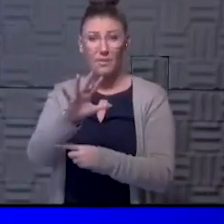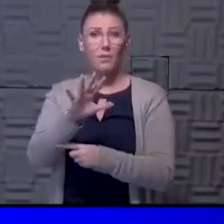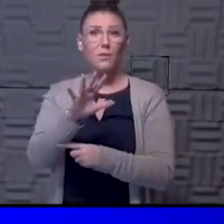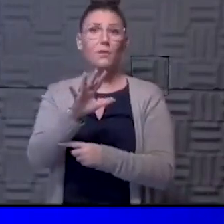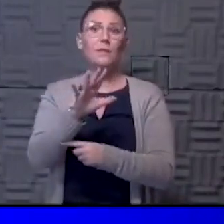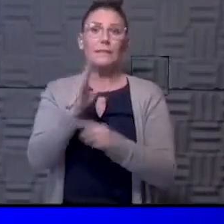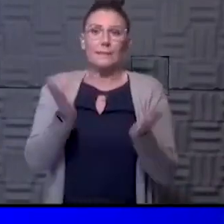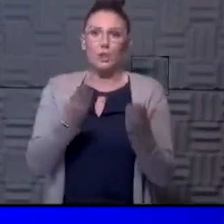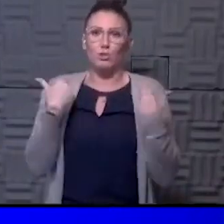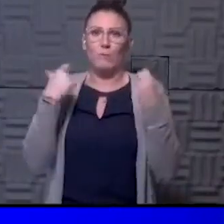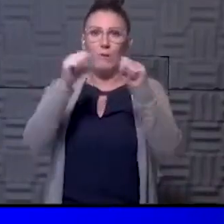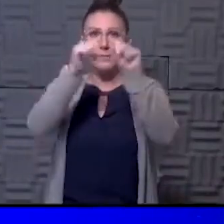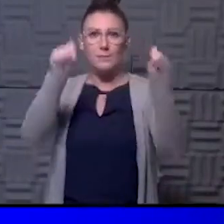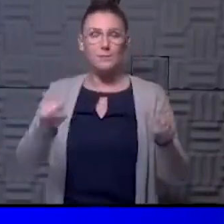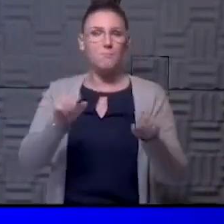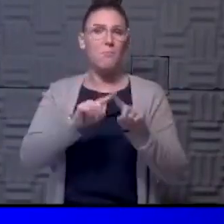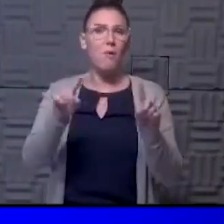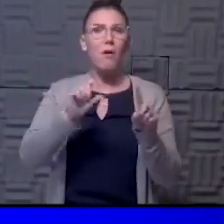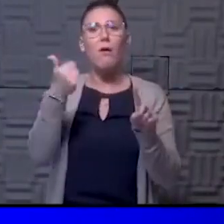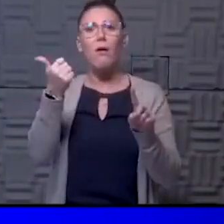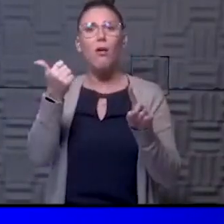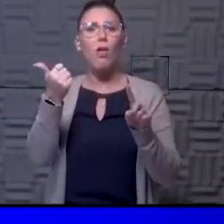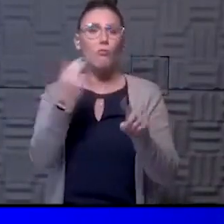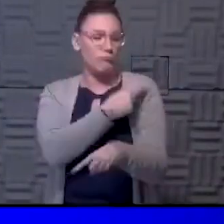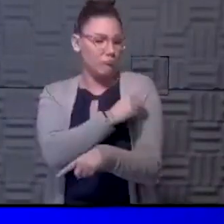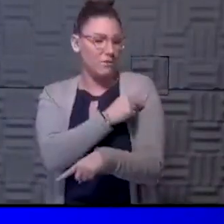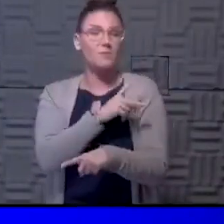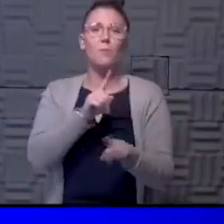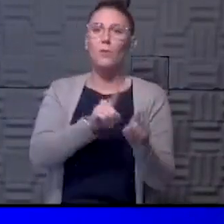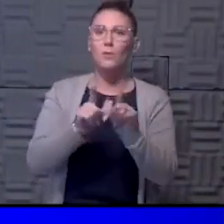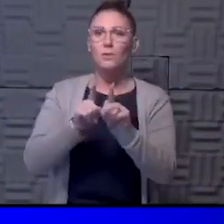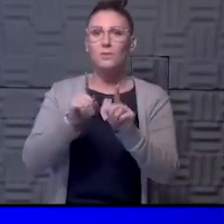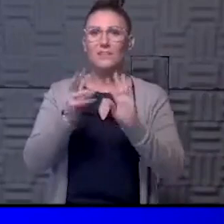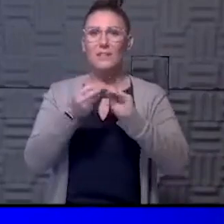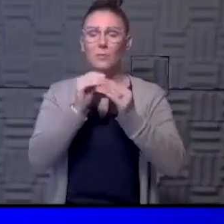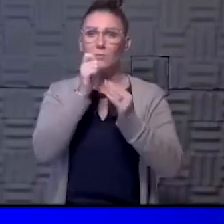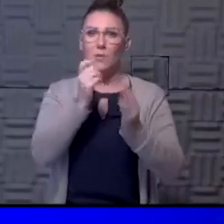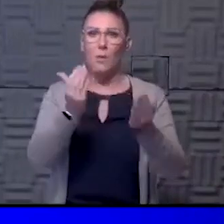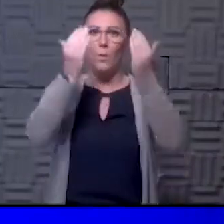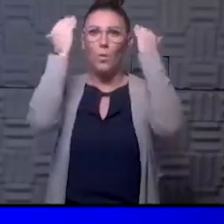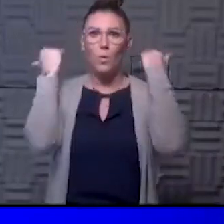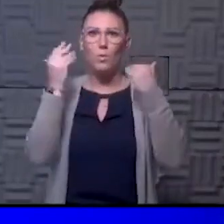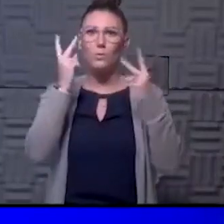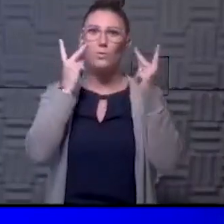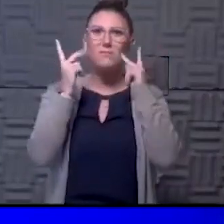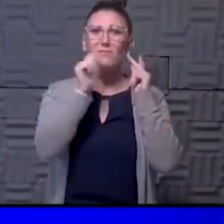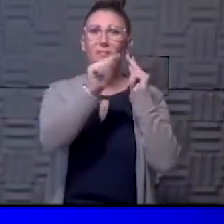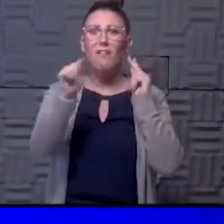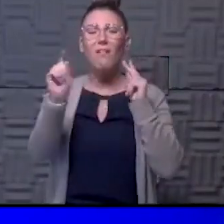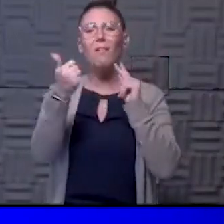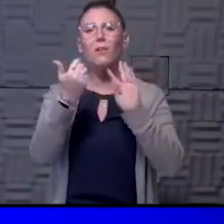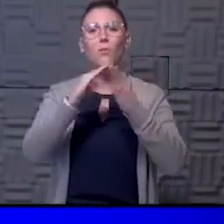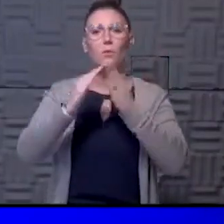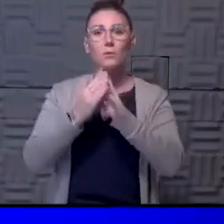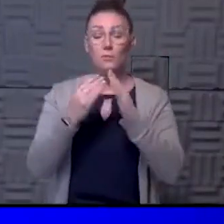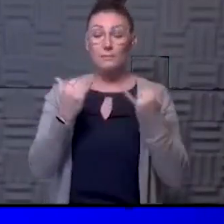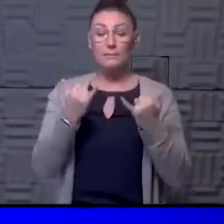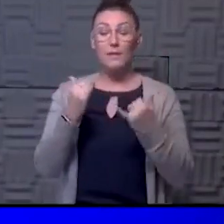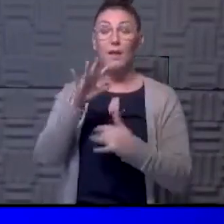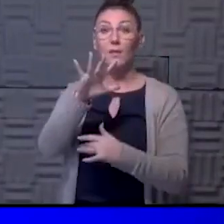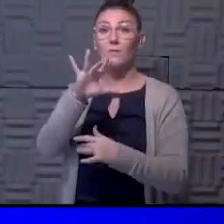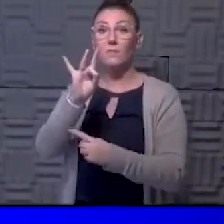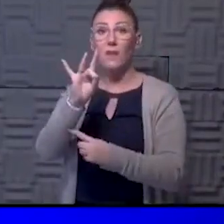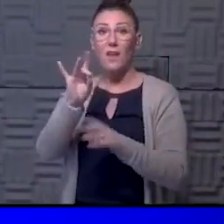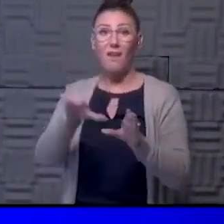especially in our health system, but other hospitals as well, that the numbers haven't been overwhelming like we've seen in those other cities. So today there are 58